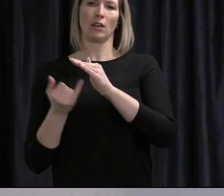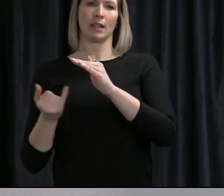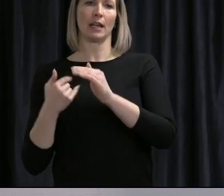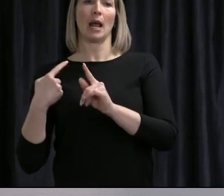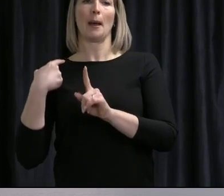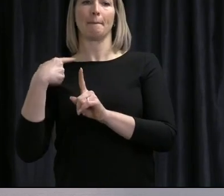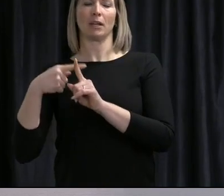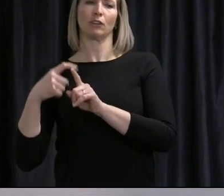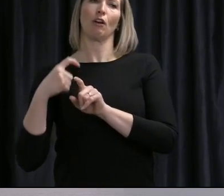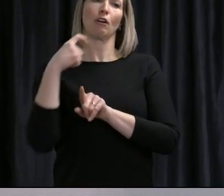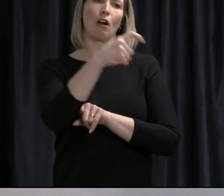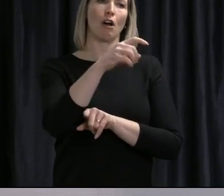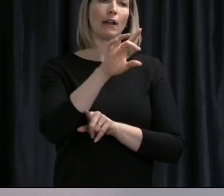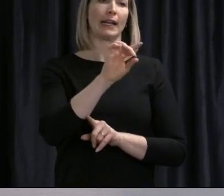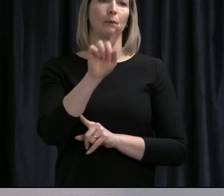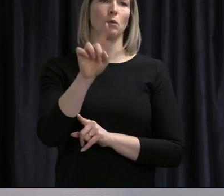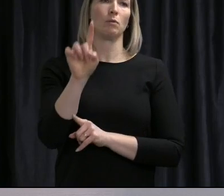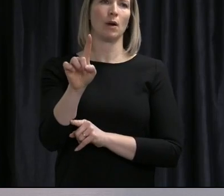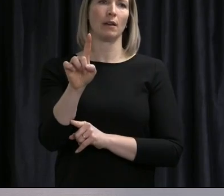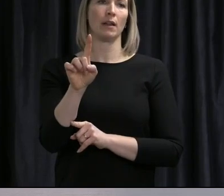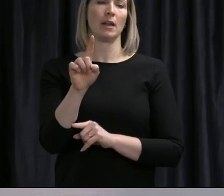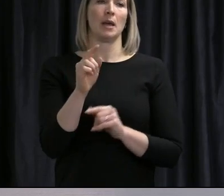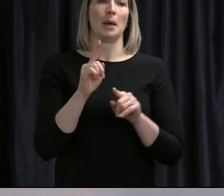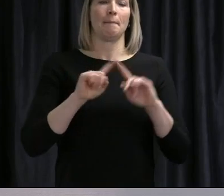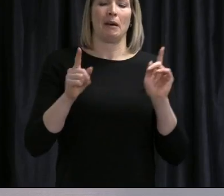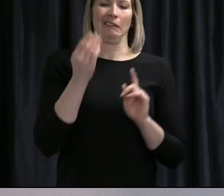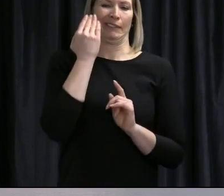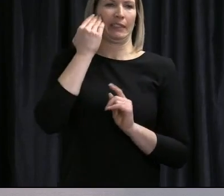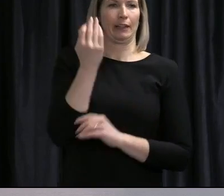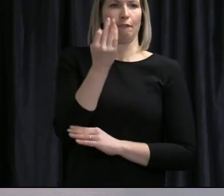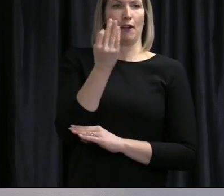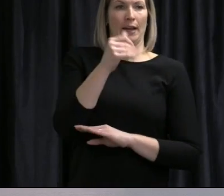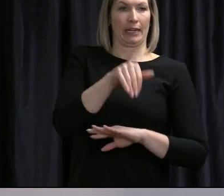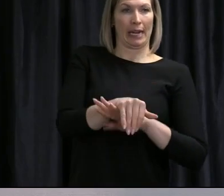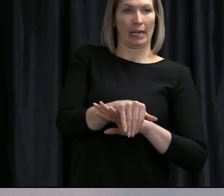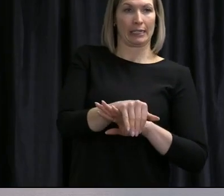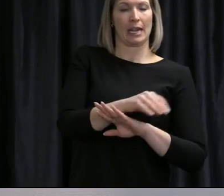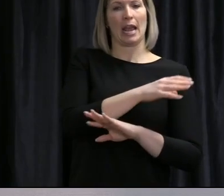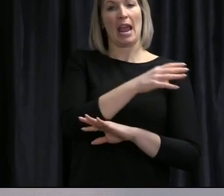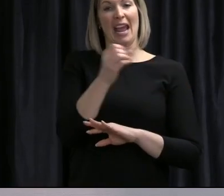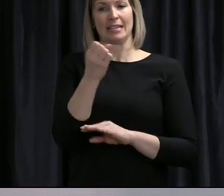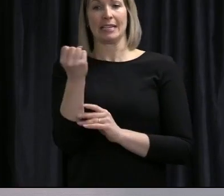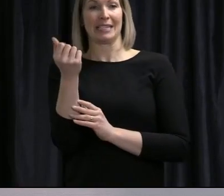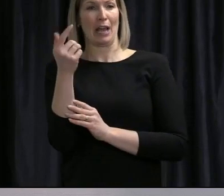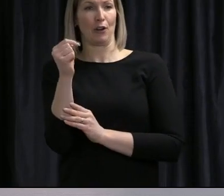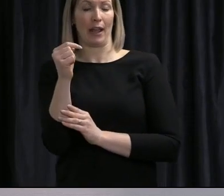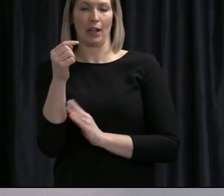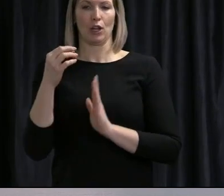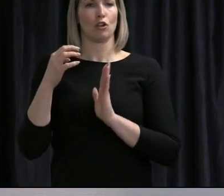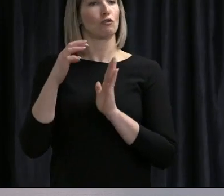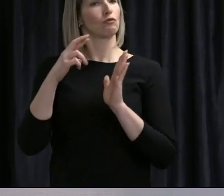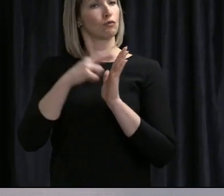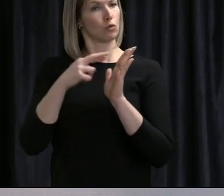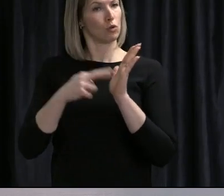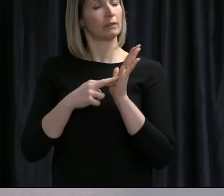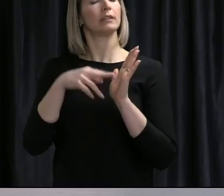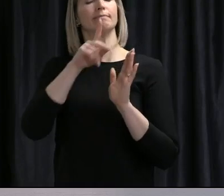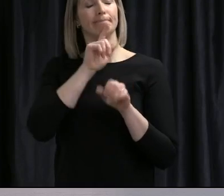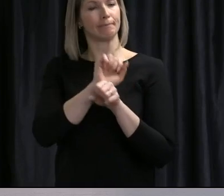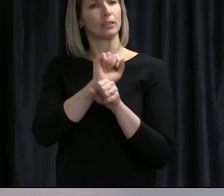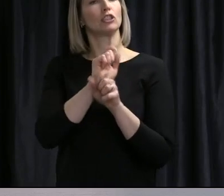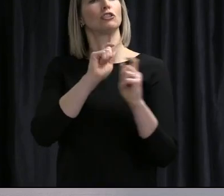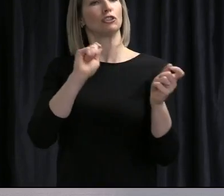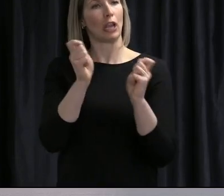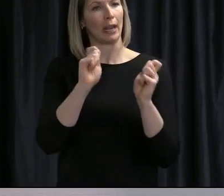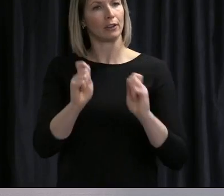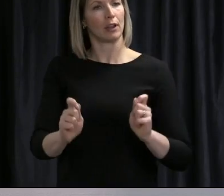those are guidelines that changed between Friday and Sunday. I would not be surprised if we find